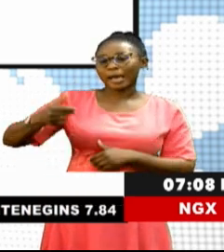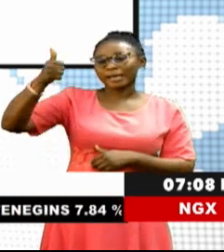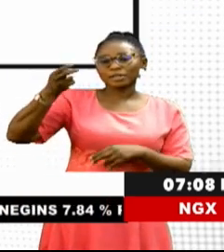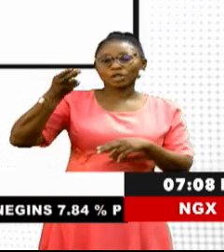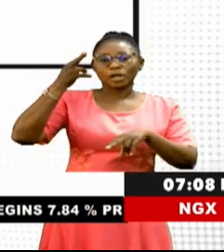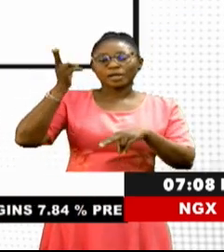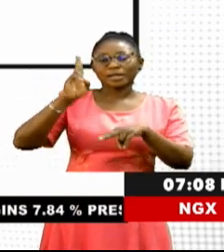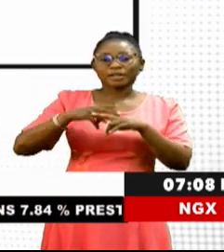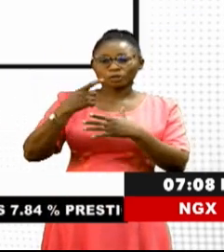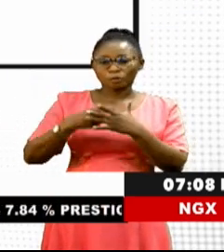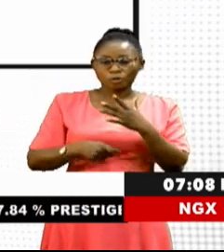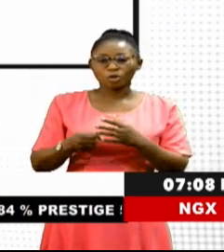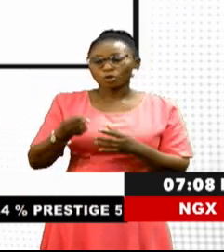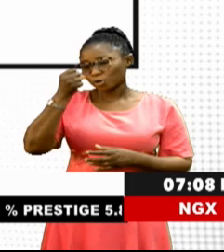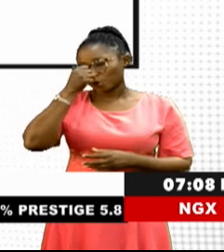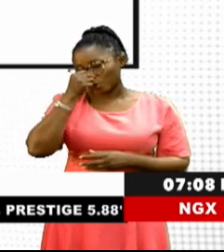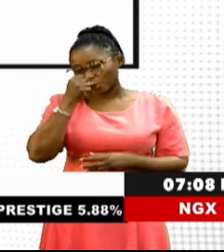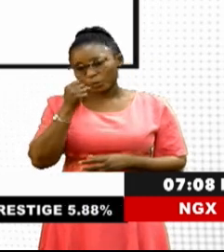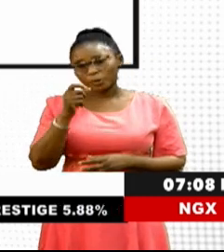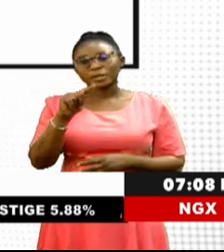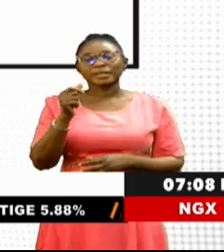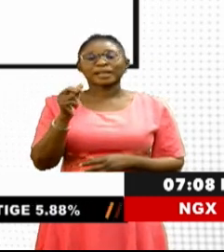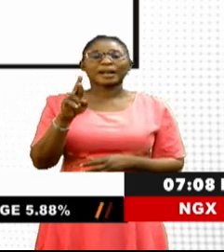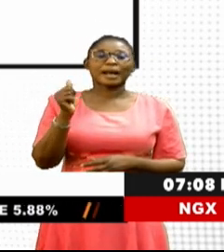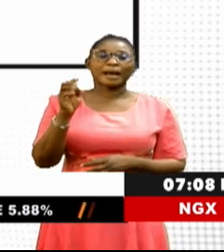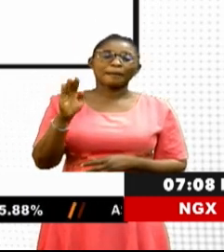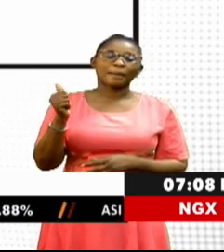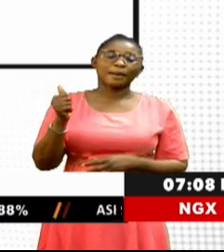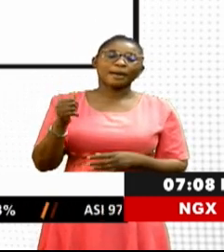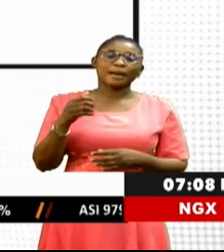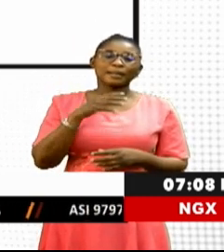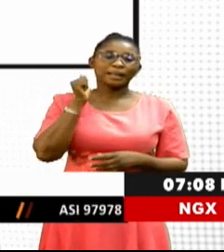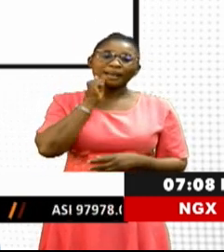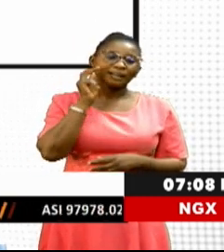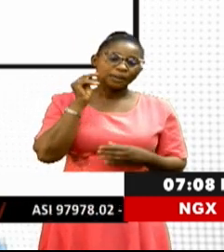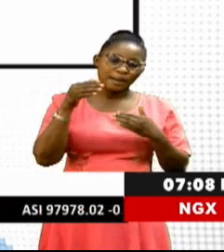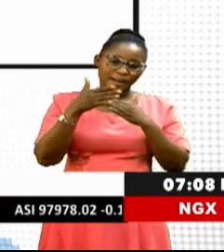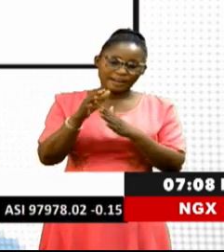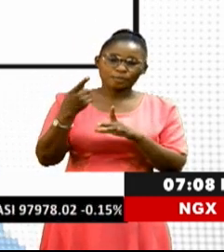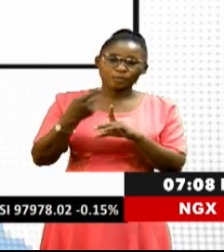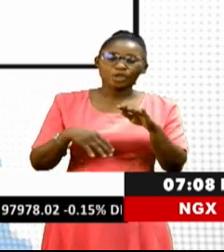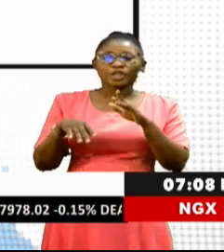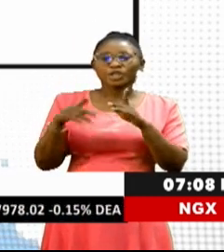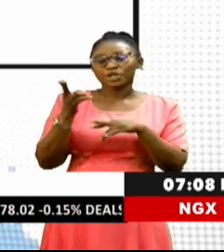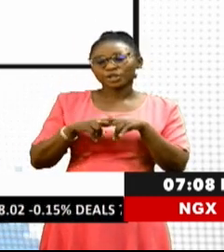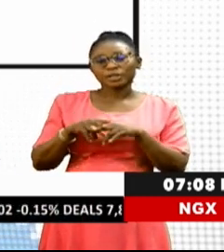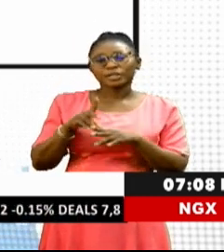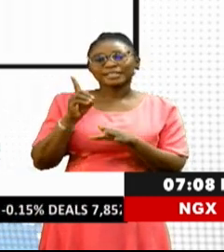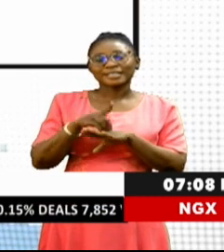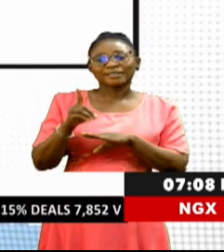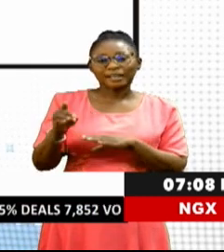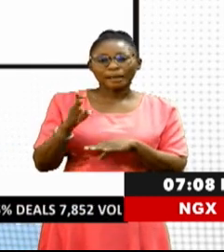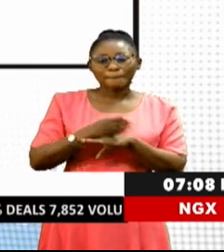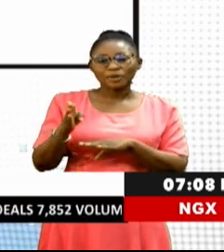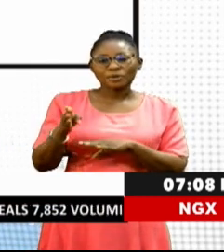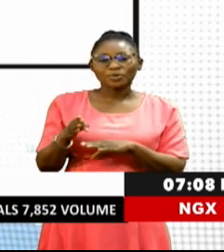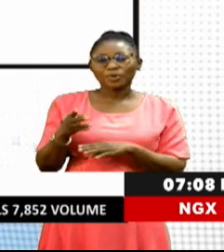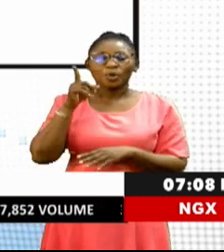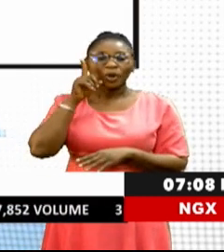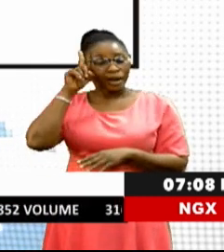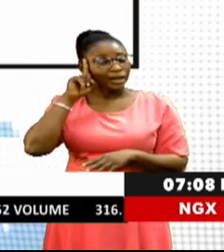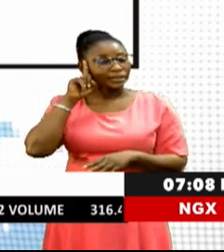Sokoto, Taraba, and Anambra led in monthly increases. Delta, Benue, and Katsina saw the